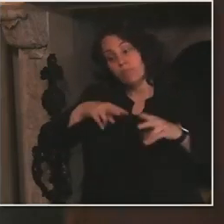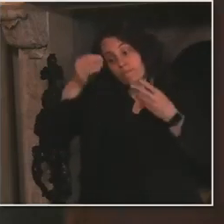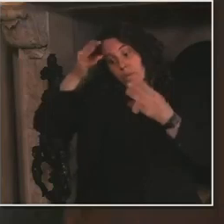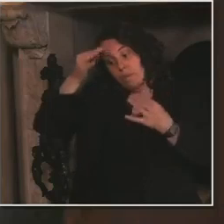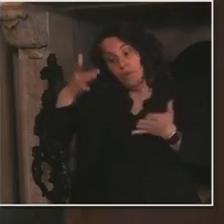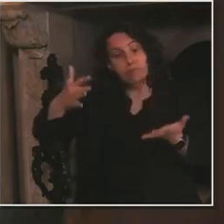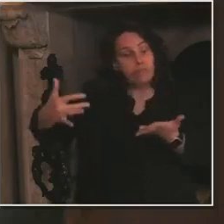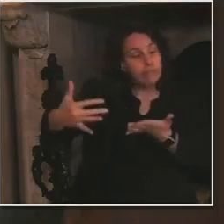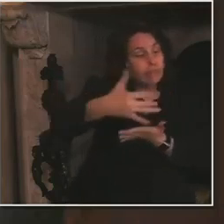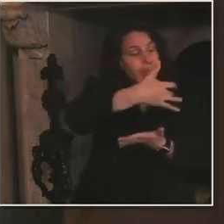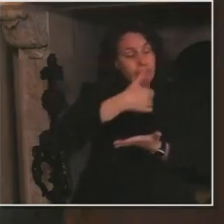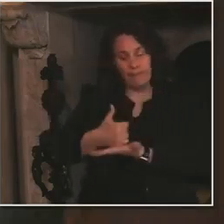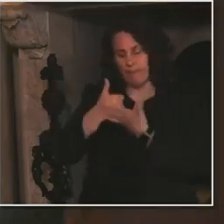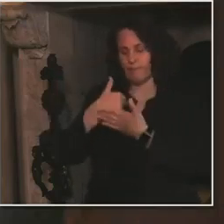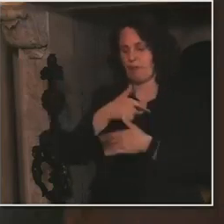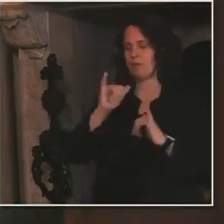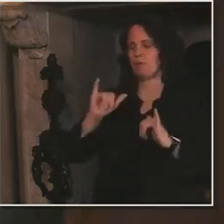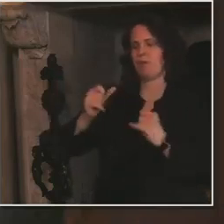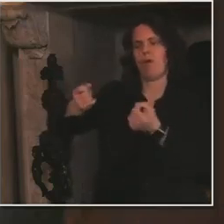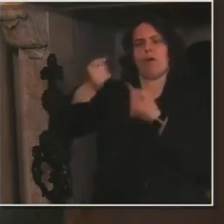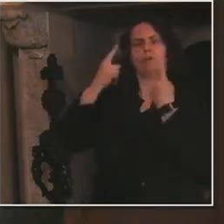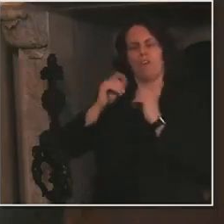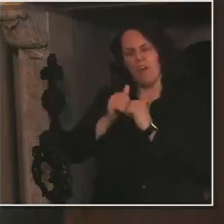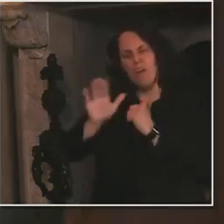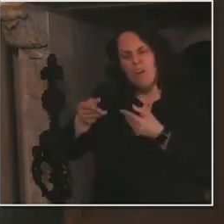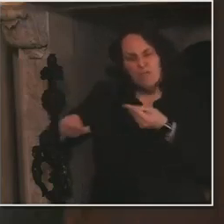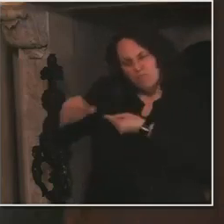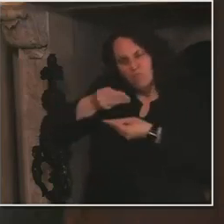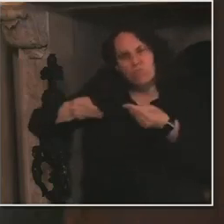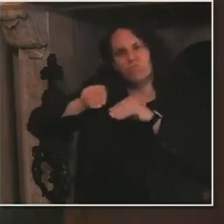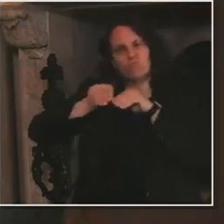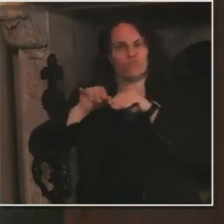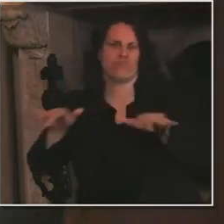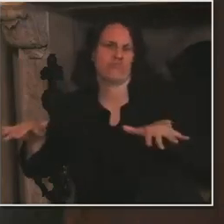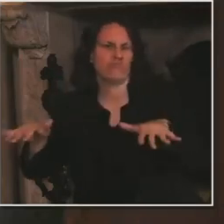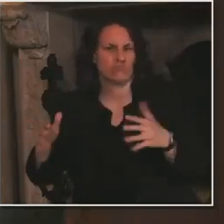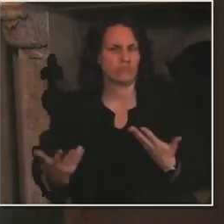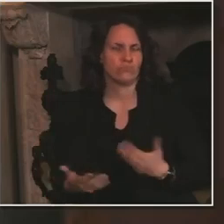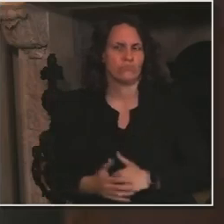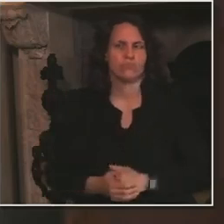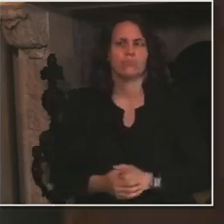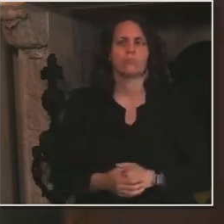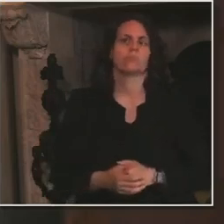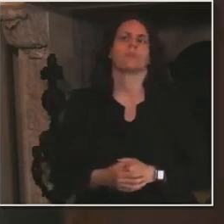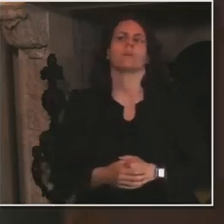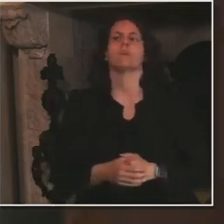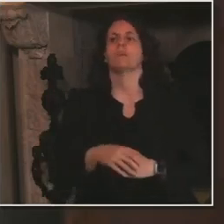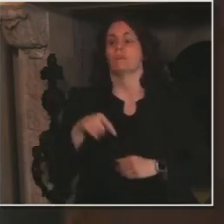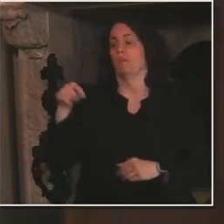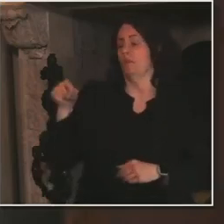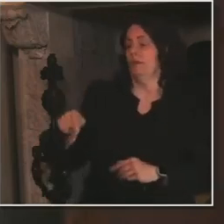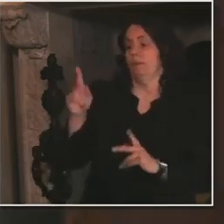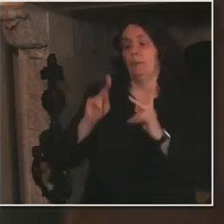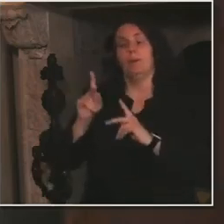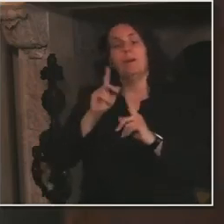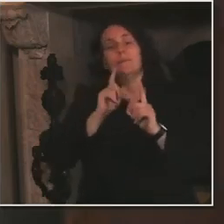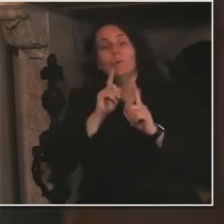in conjunction with, as the governor said, the contact tracing, so that we are really containing it in a way that